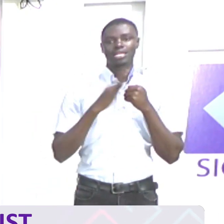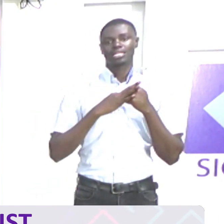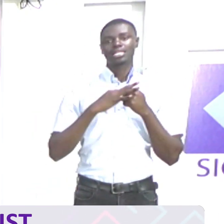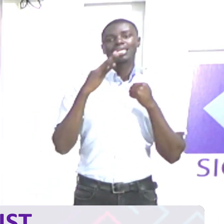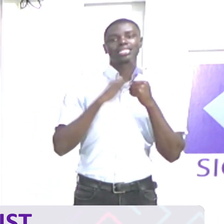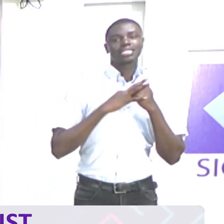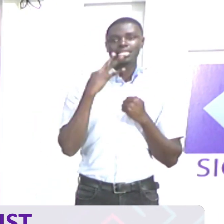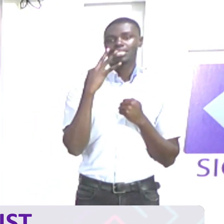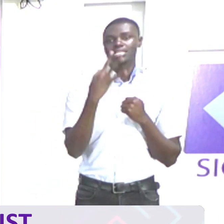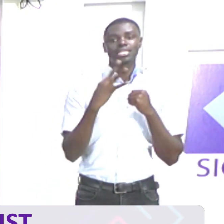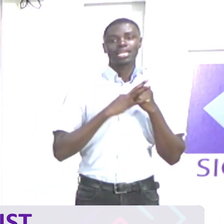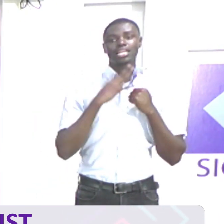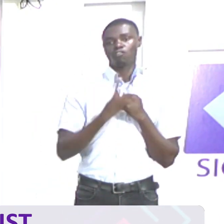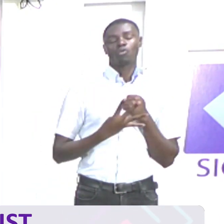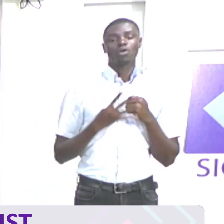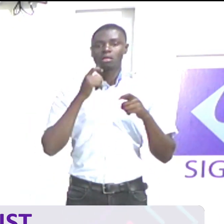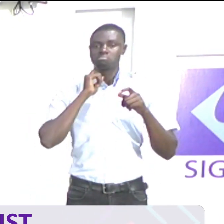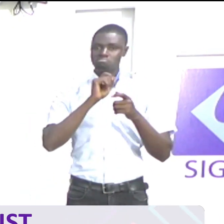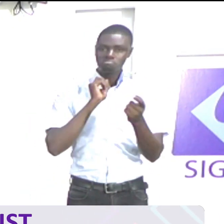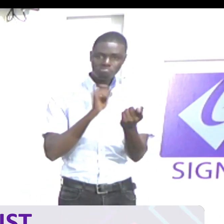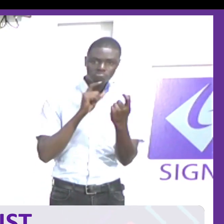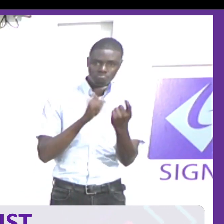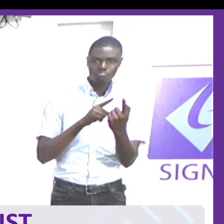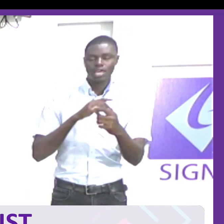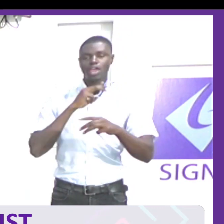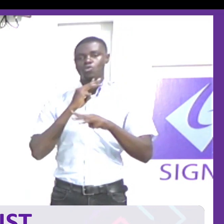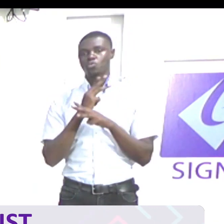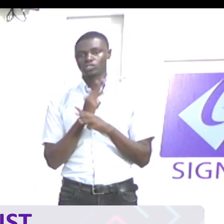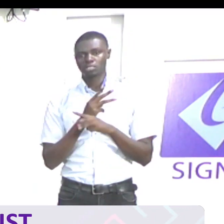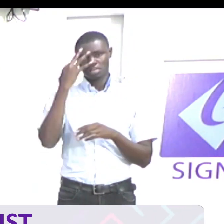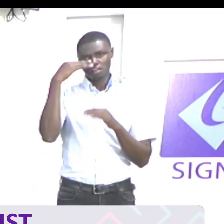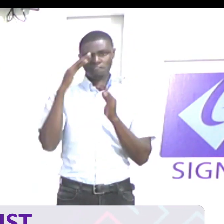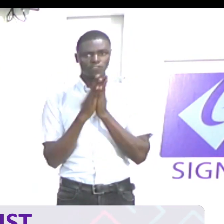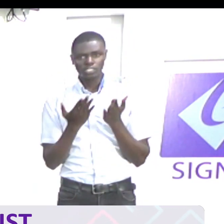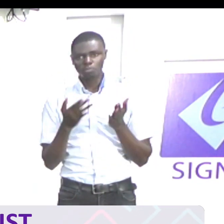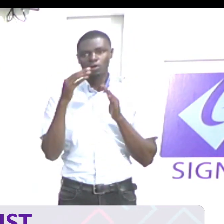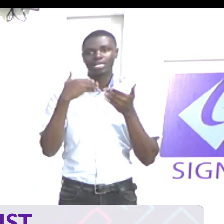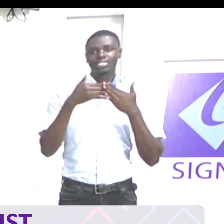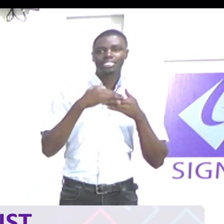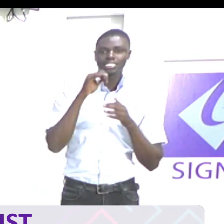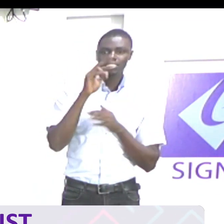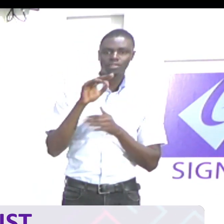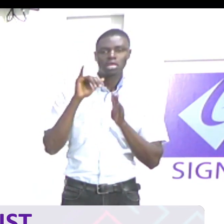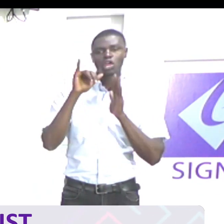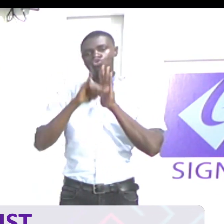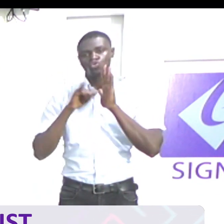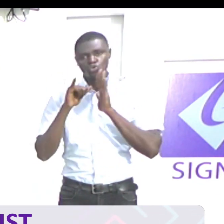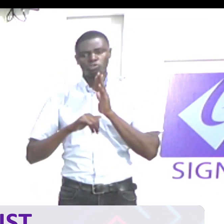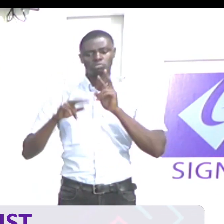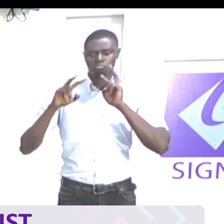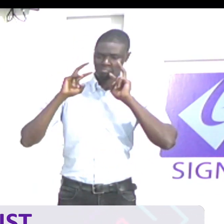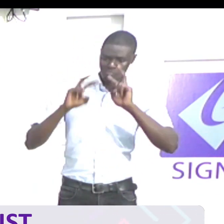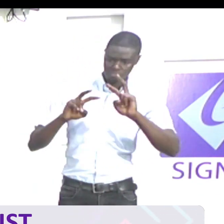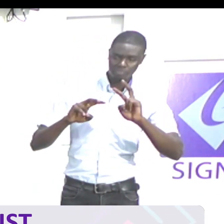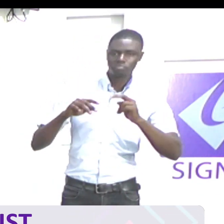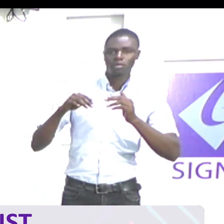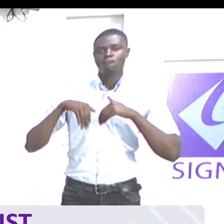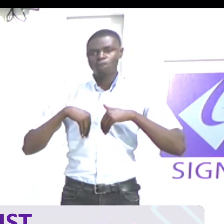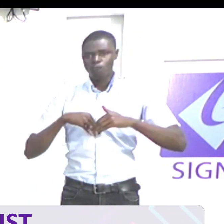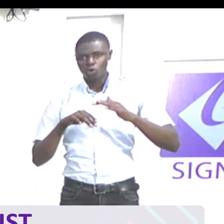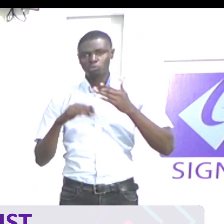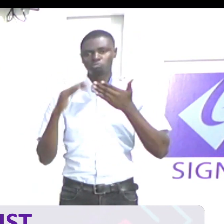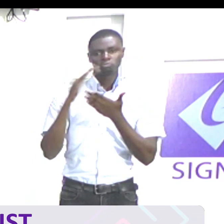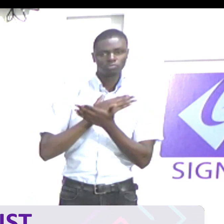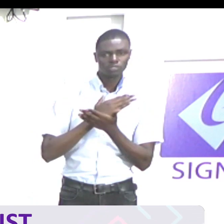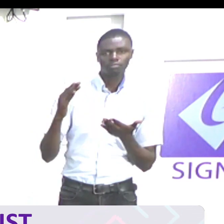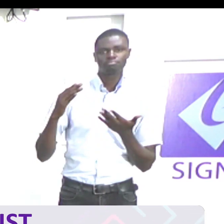021-980384 is our SMS and WhatsApp line. Pale ndani ya Facebook, Scientific Kenya, YouTube as well. You can catch up with our content, like, follow, share, subscribe.